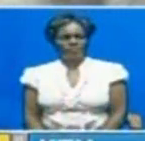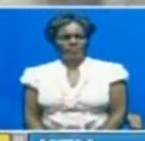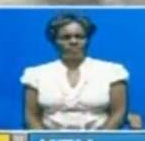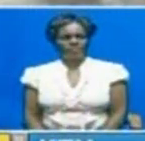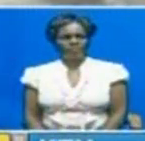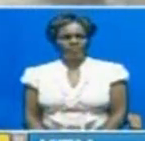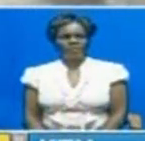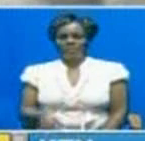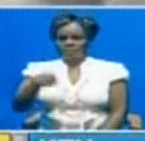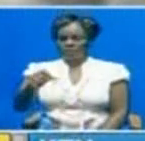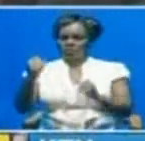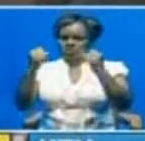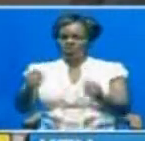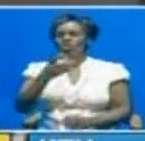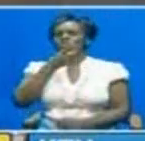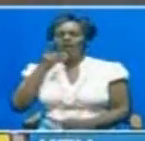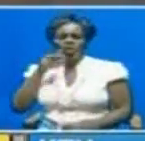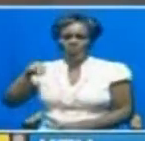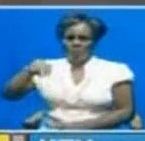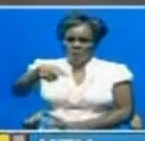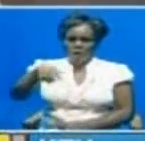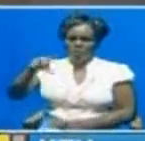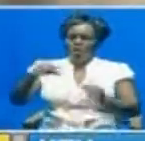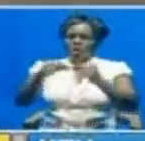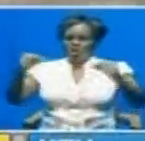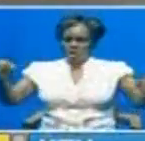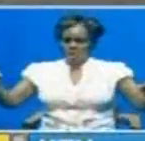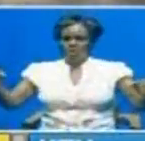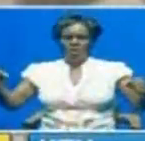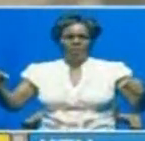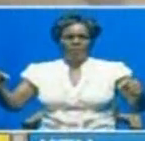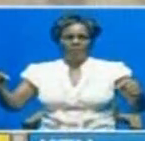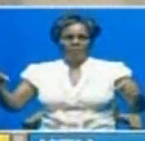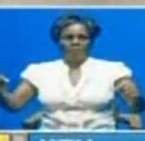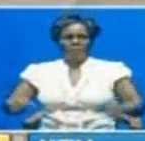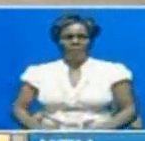drought. It walks long distances. It's got a good frame.